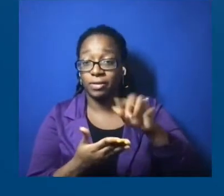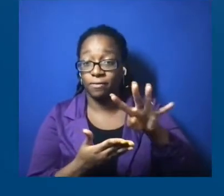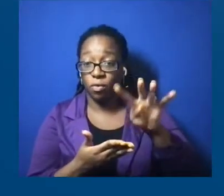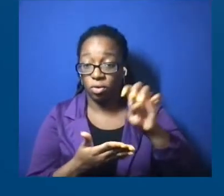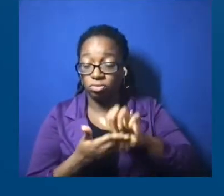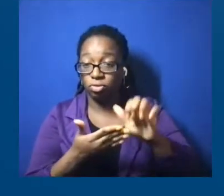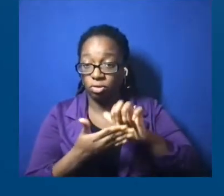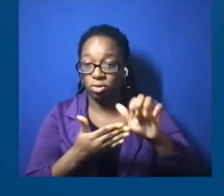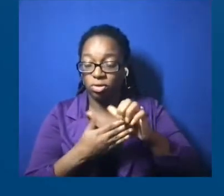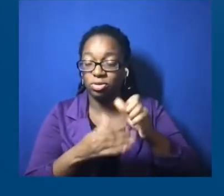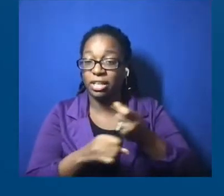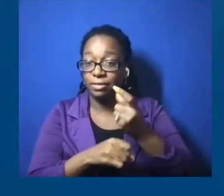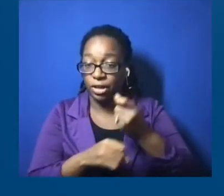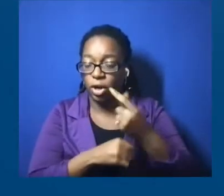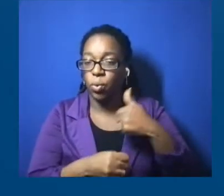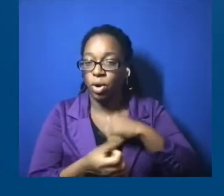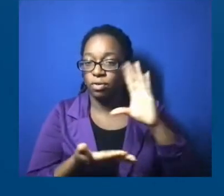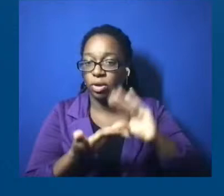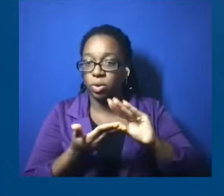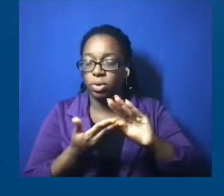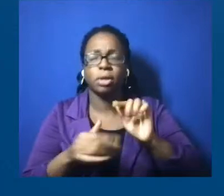On